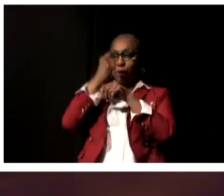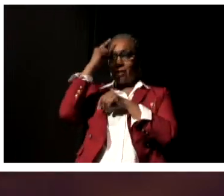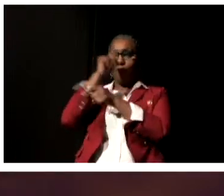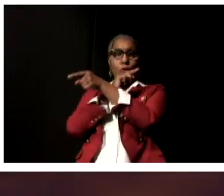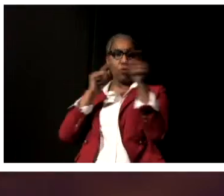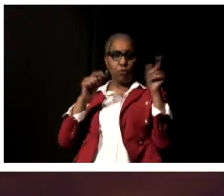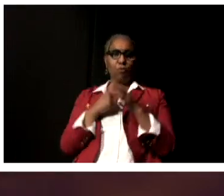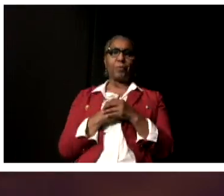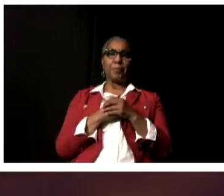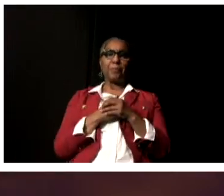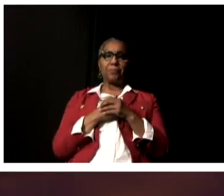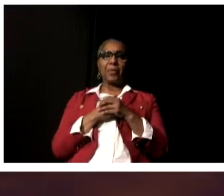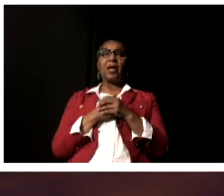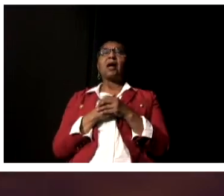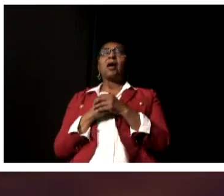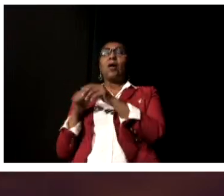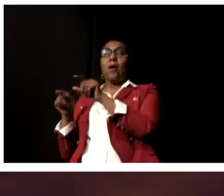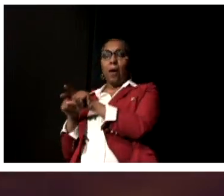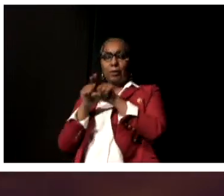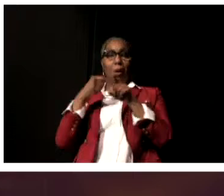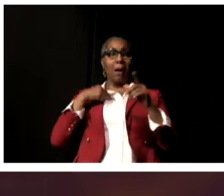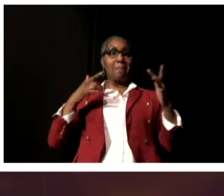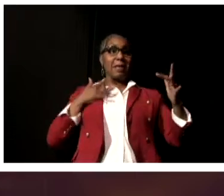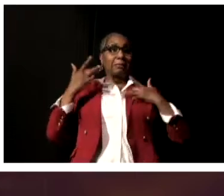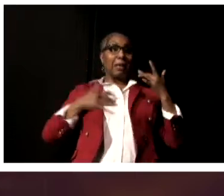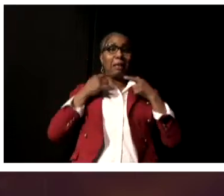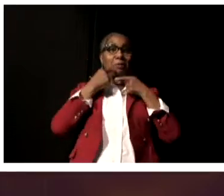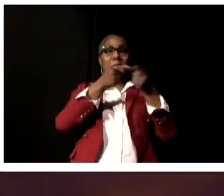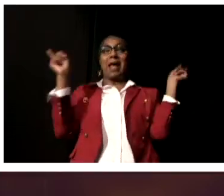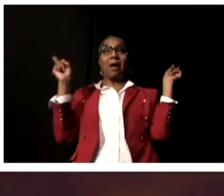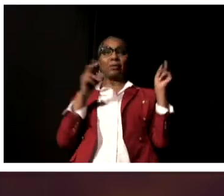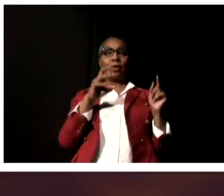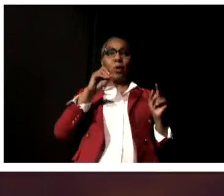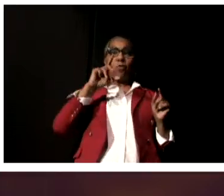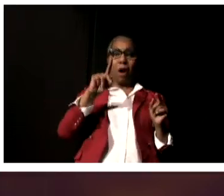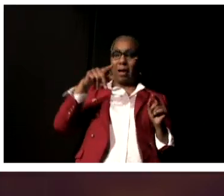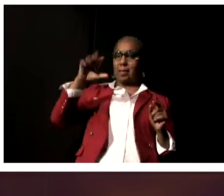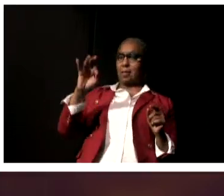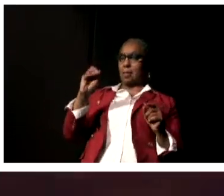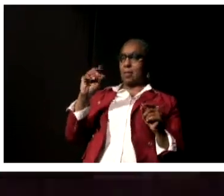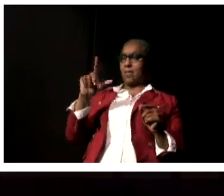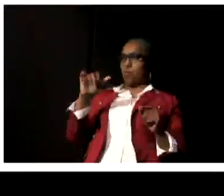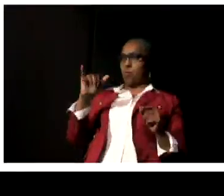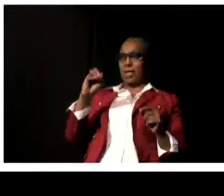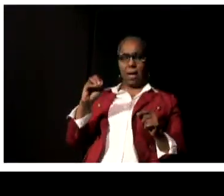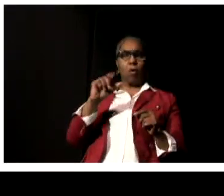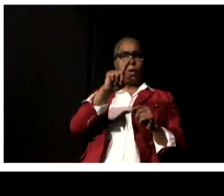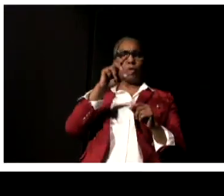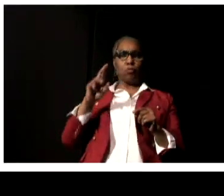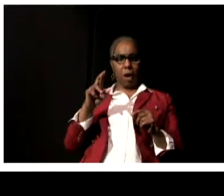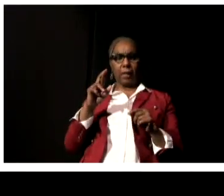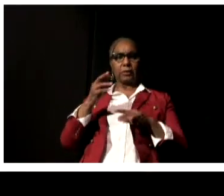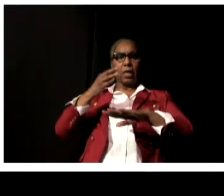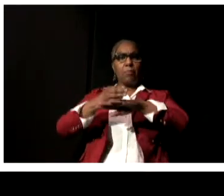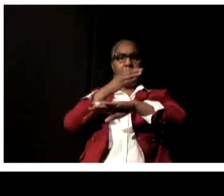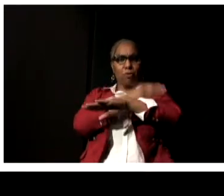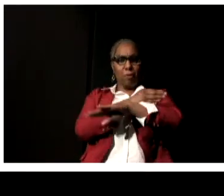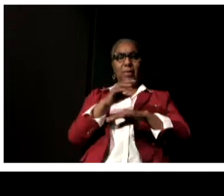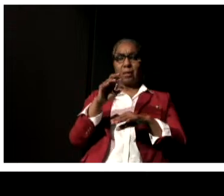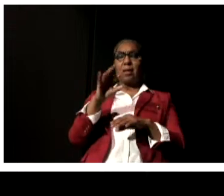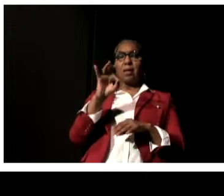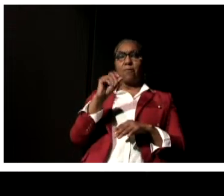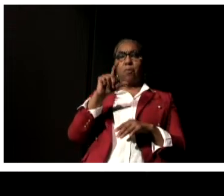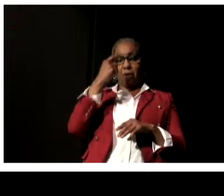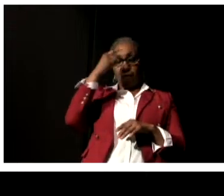you. And accordingly, I'm excited to announce Rockfolio, Little Rock's progress portfolio for